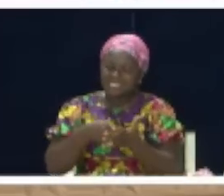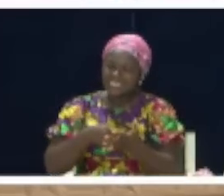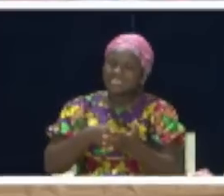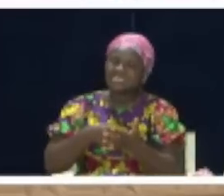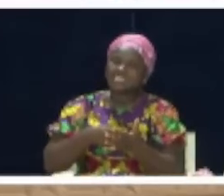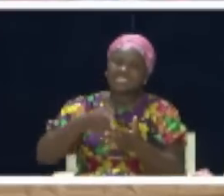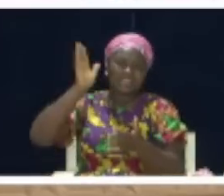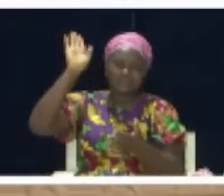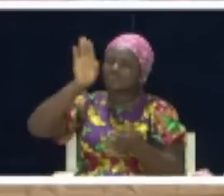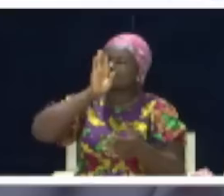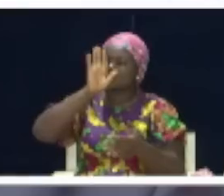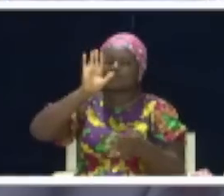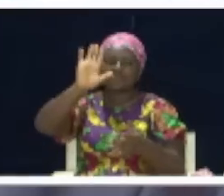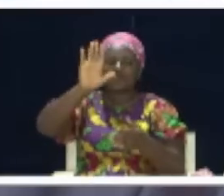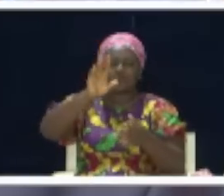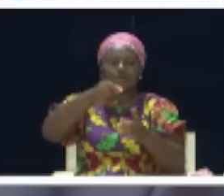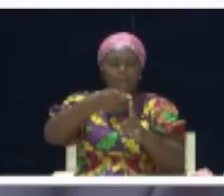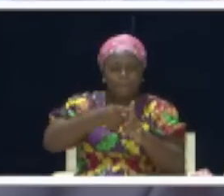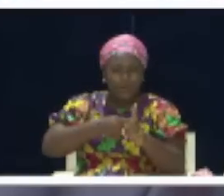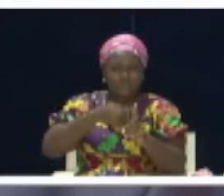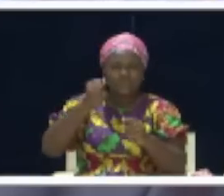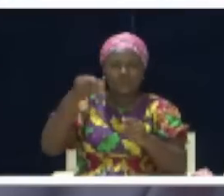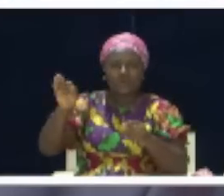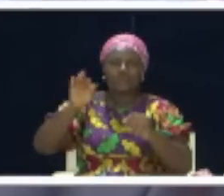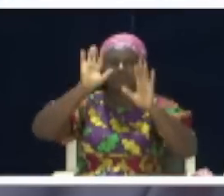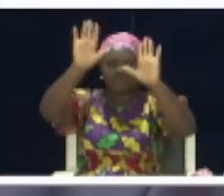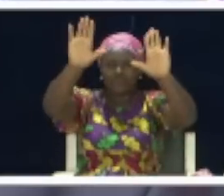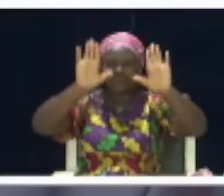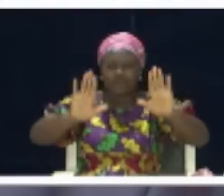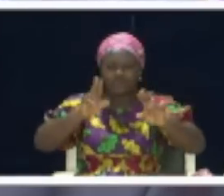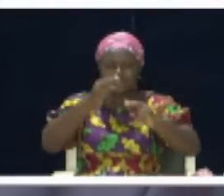This will be your month of miracles.